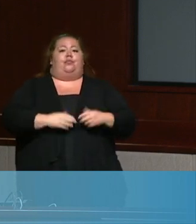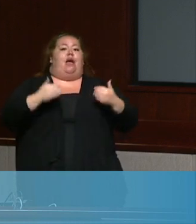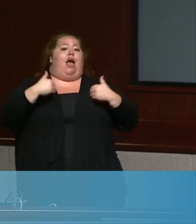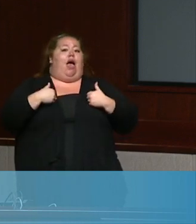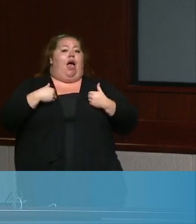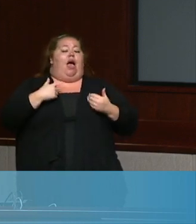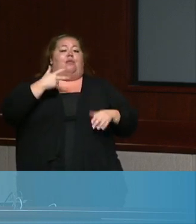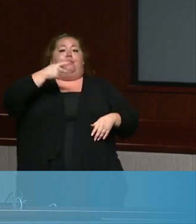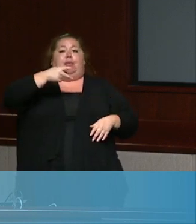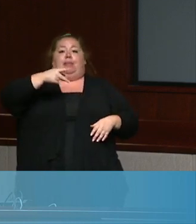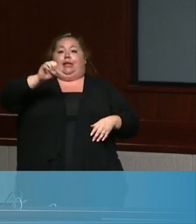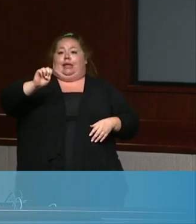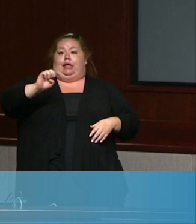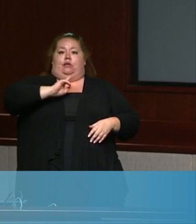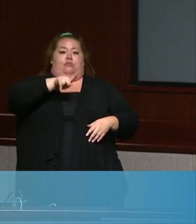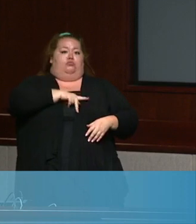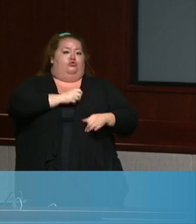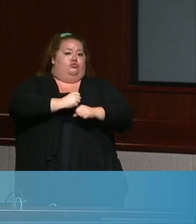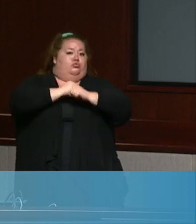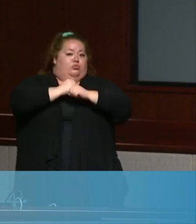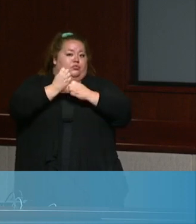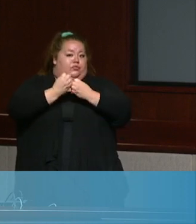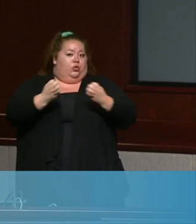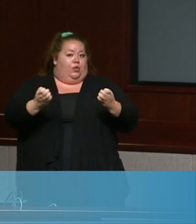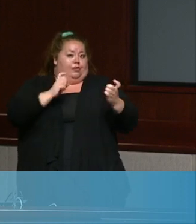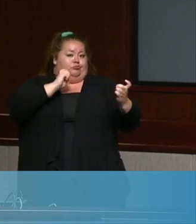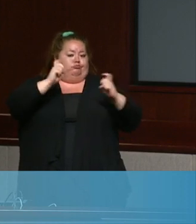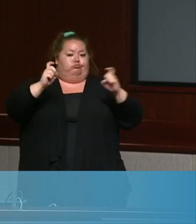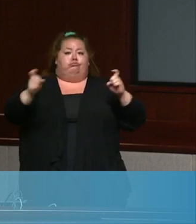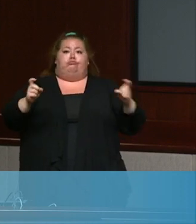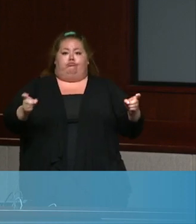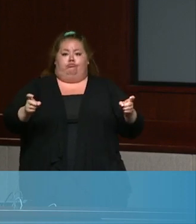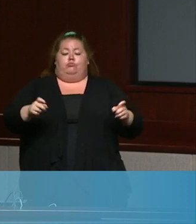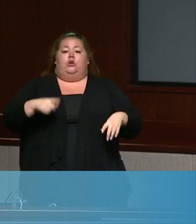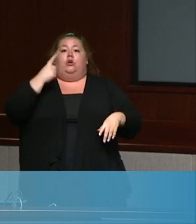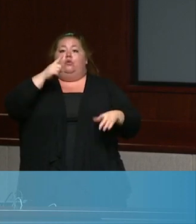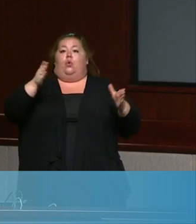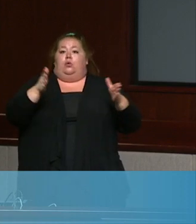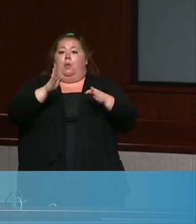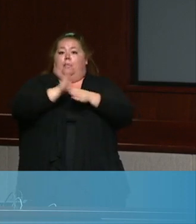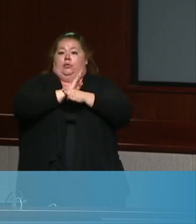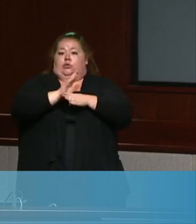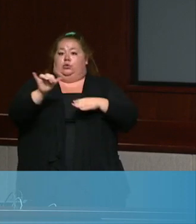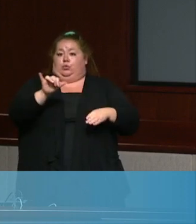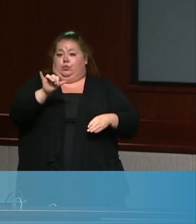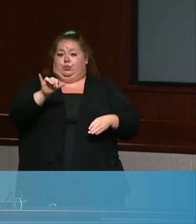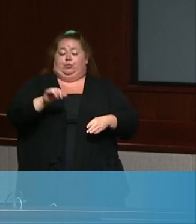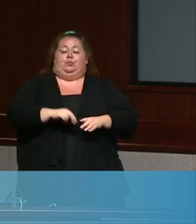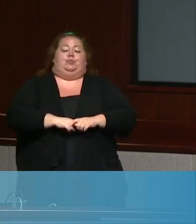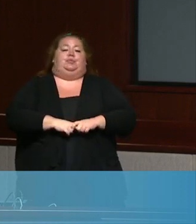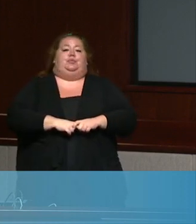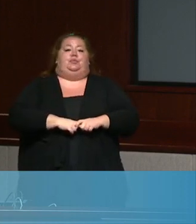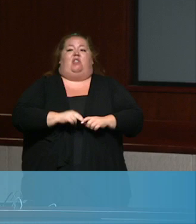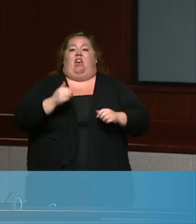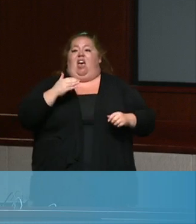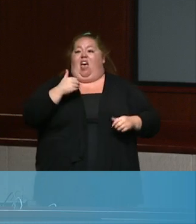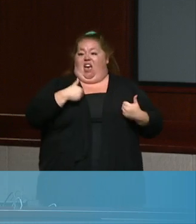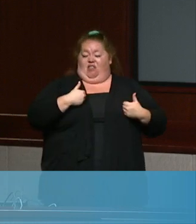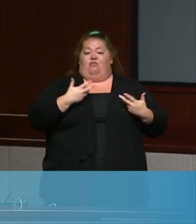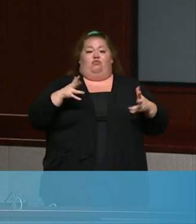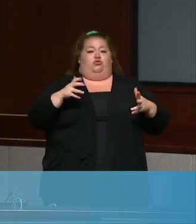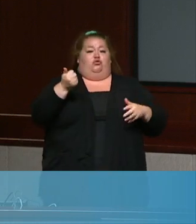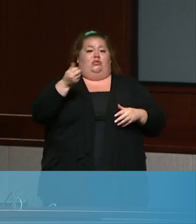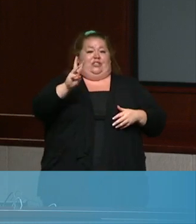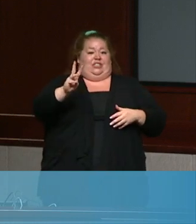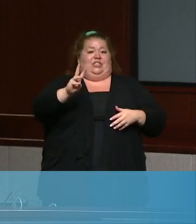equipment, or PPE, distribution to area small businesses. We have 16 distribution points